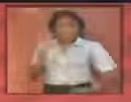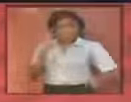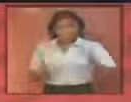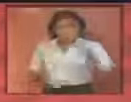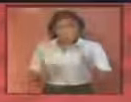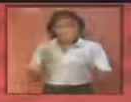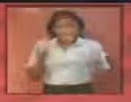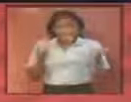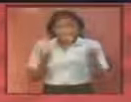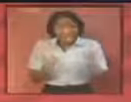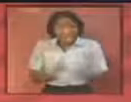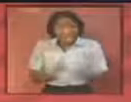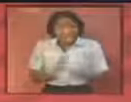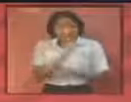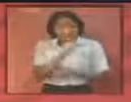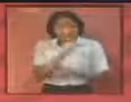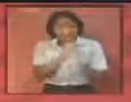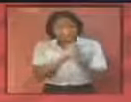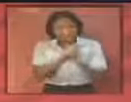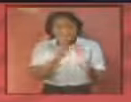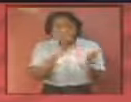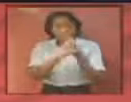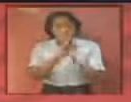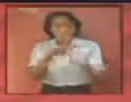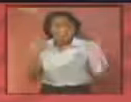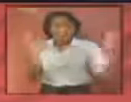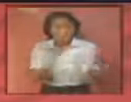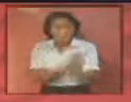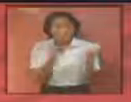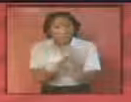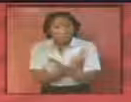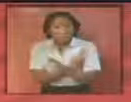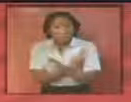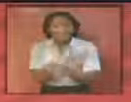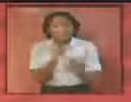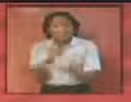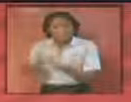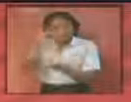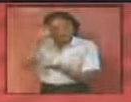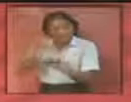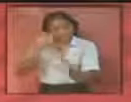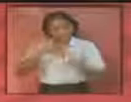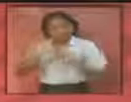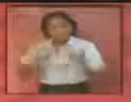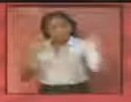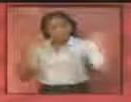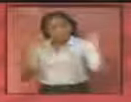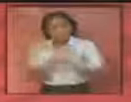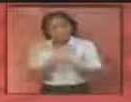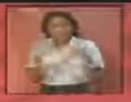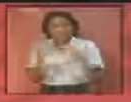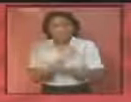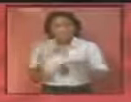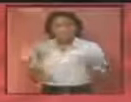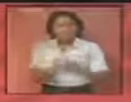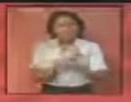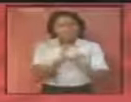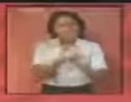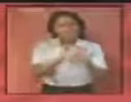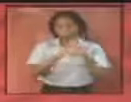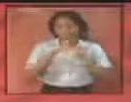arise or that when they're detected, countries may be informed about how best to combat them and to prevent their